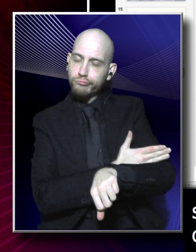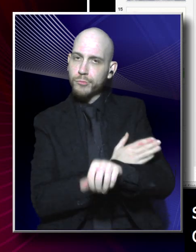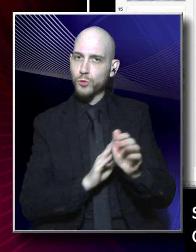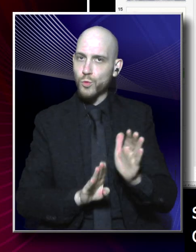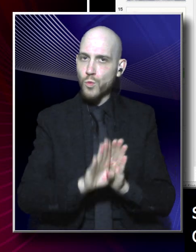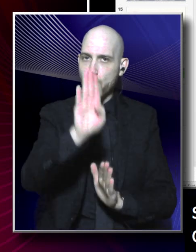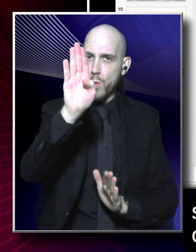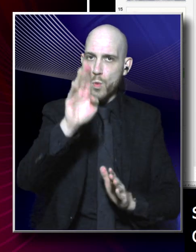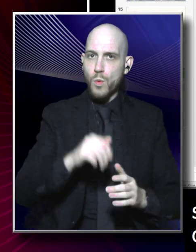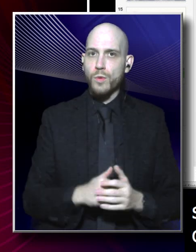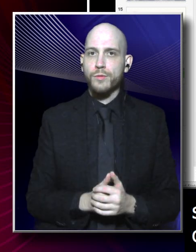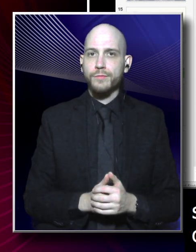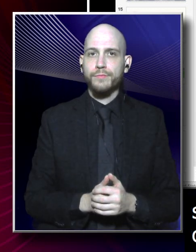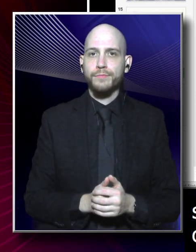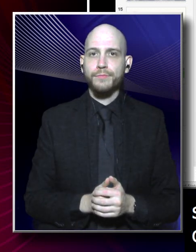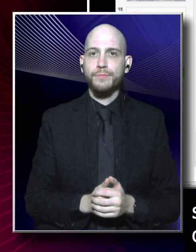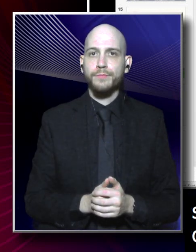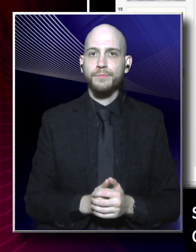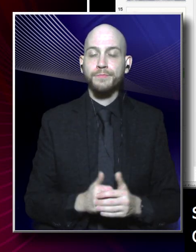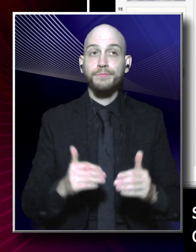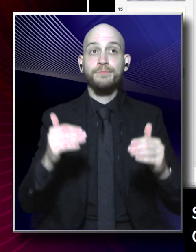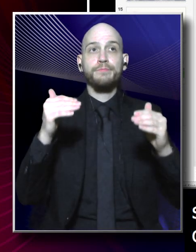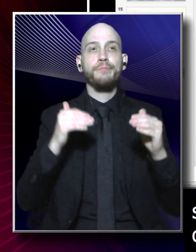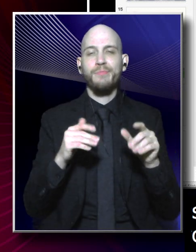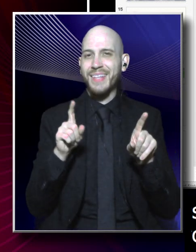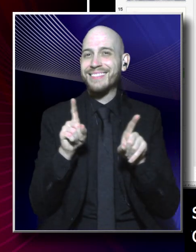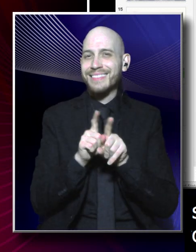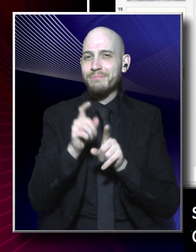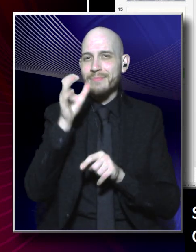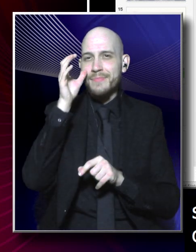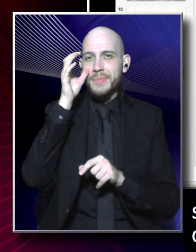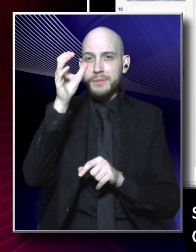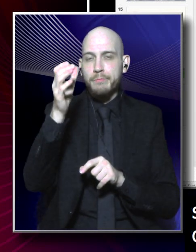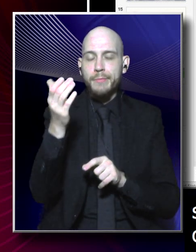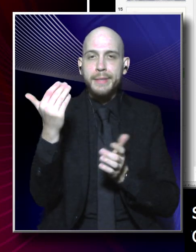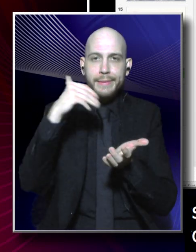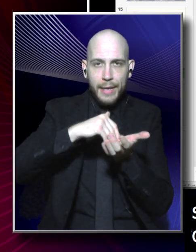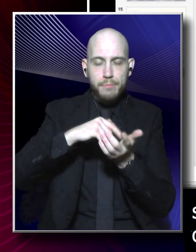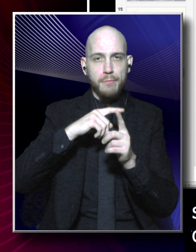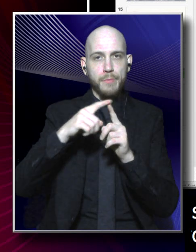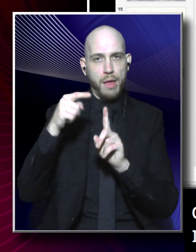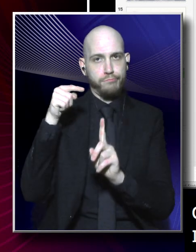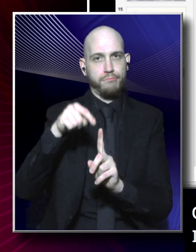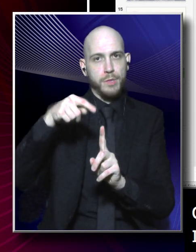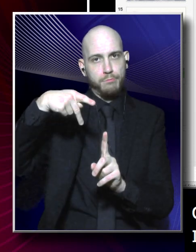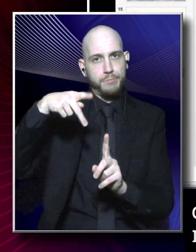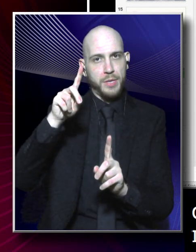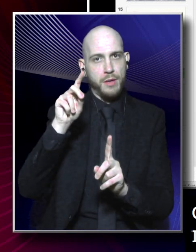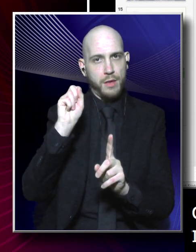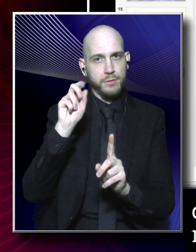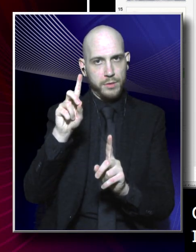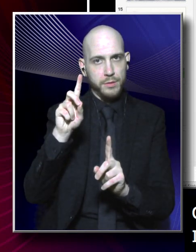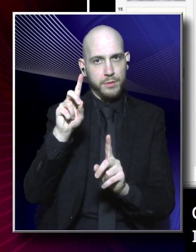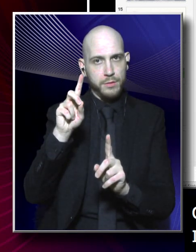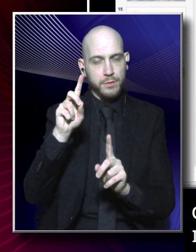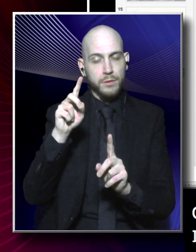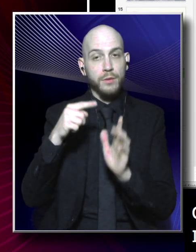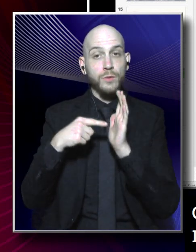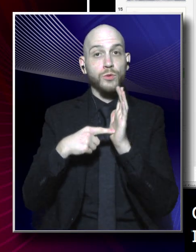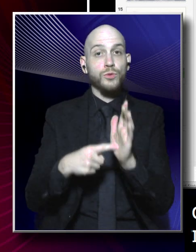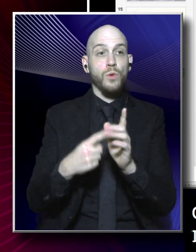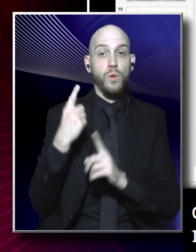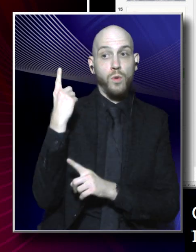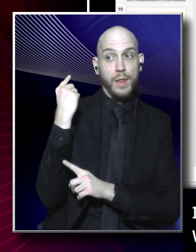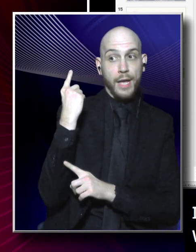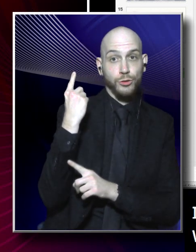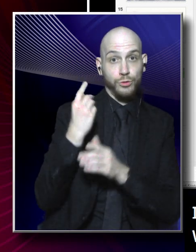The following slide is the same concept. It's for PDSD. And again, comparing where those kids were in the spring to the